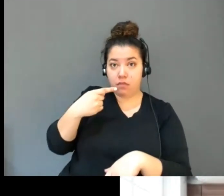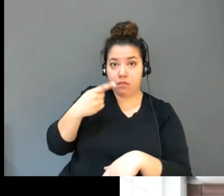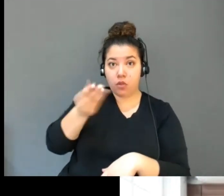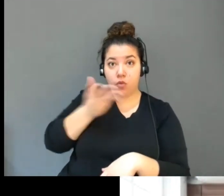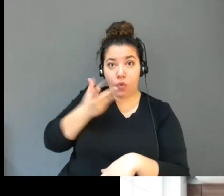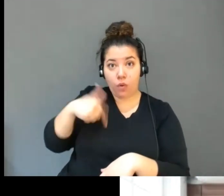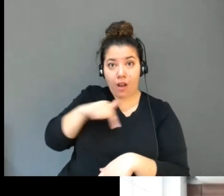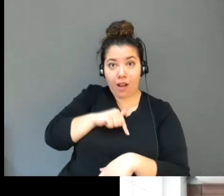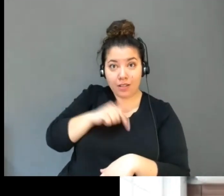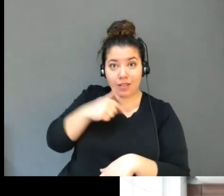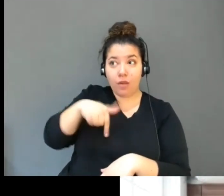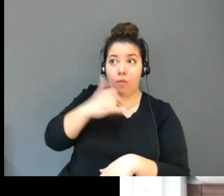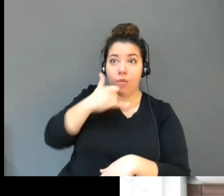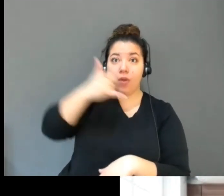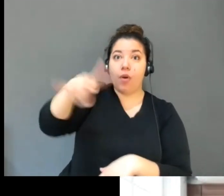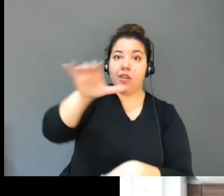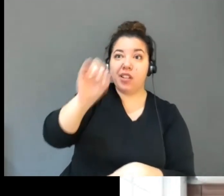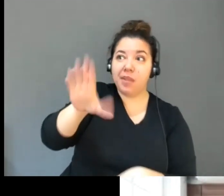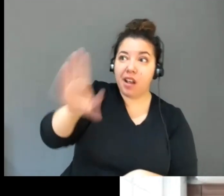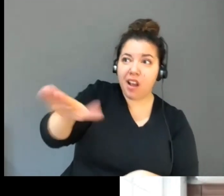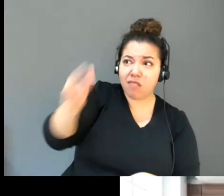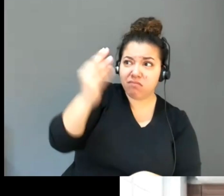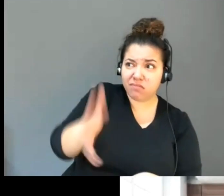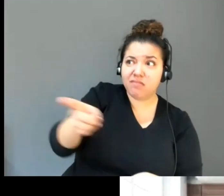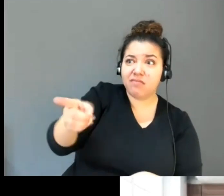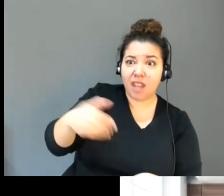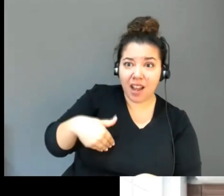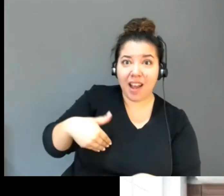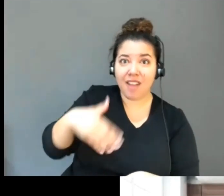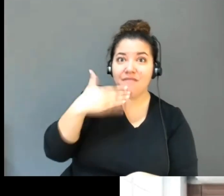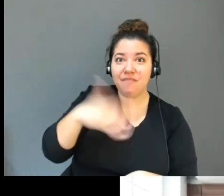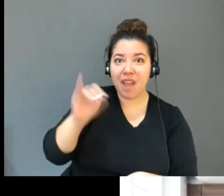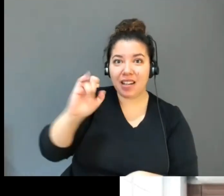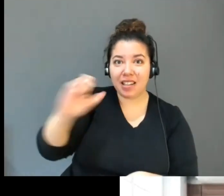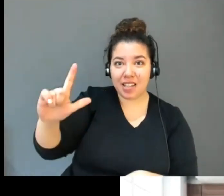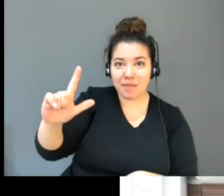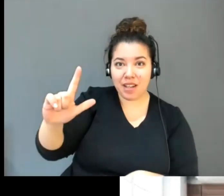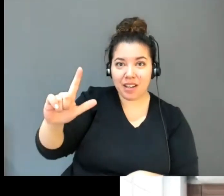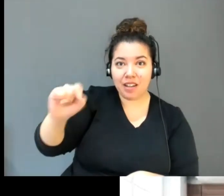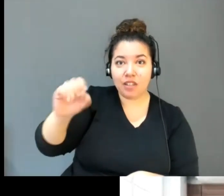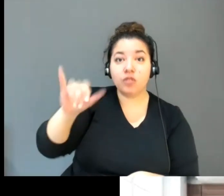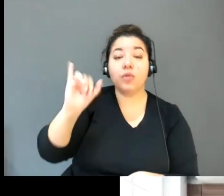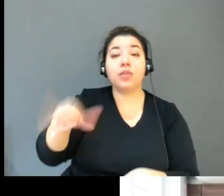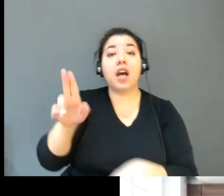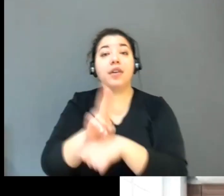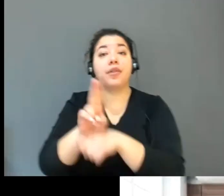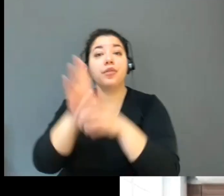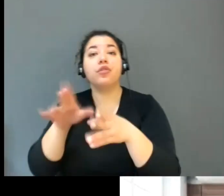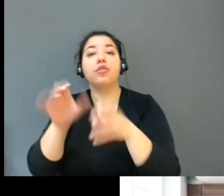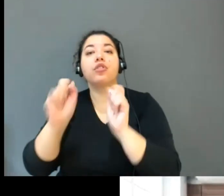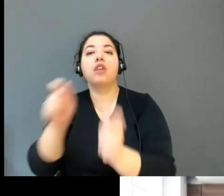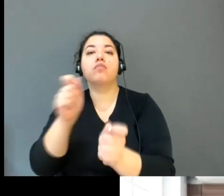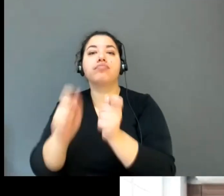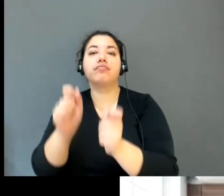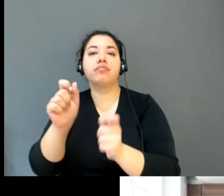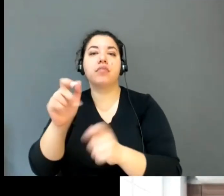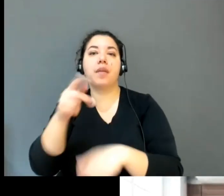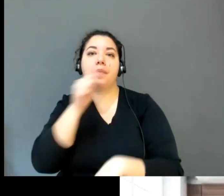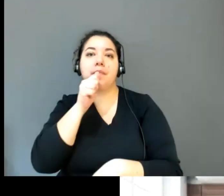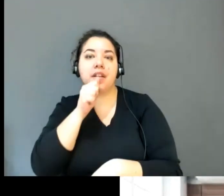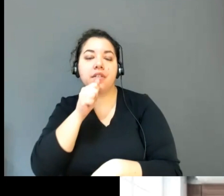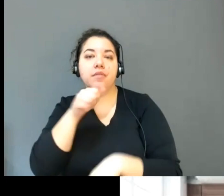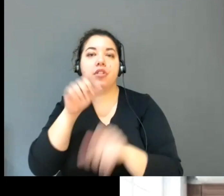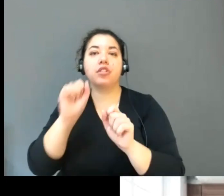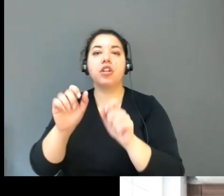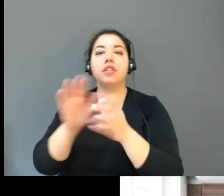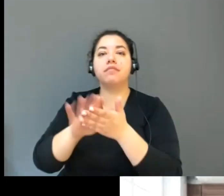was compromised. And, basically we helped that user reset their password. We helped that user clean up the account. We had